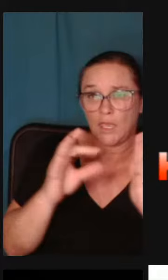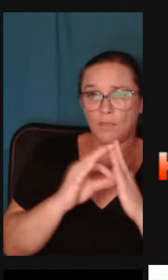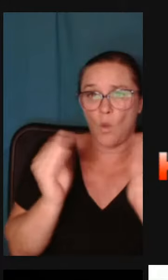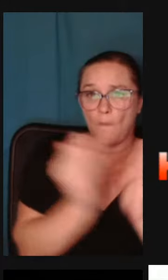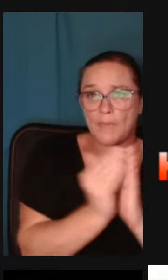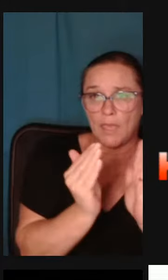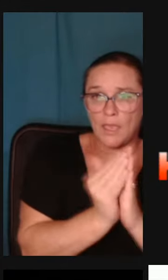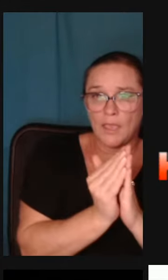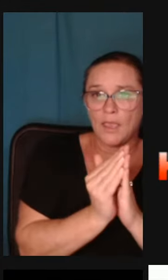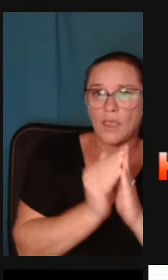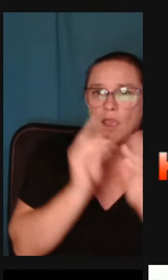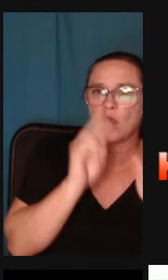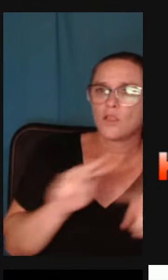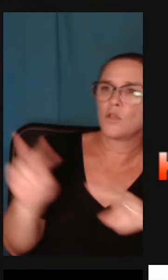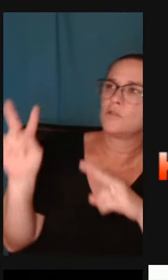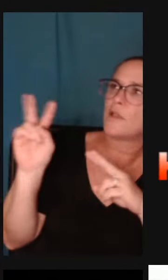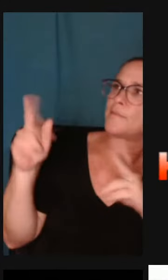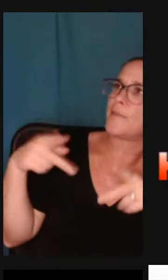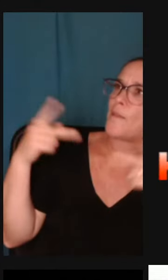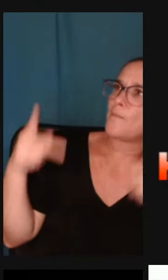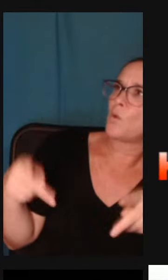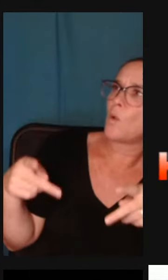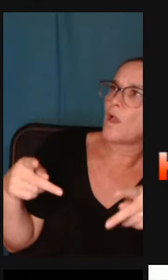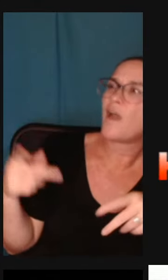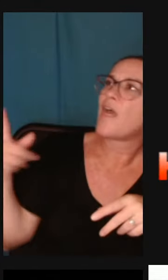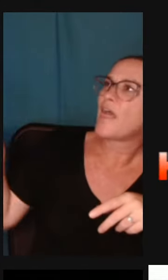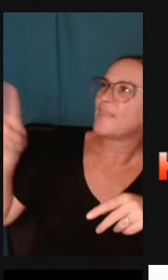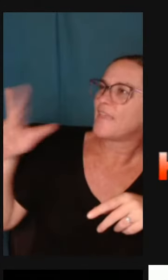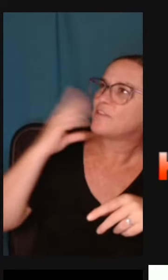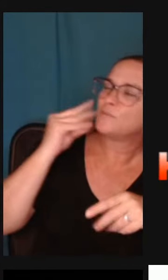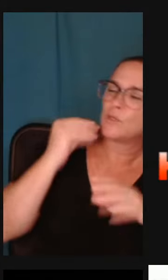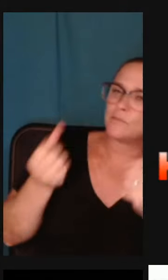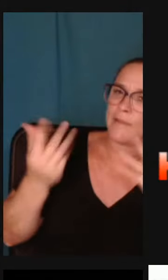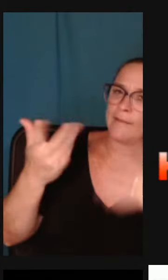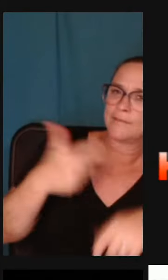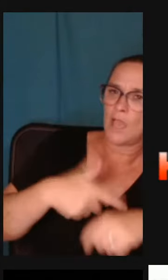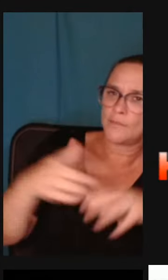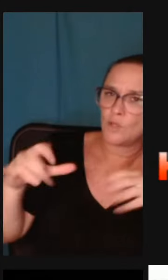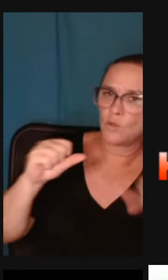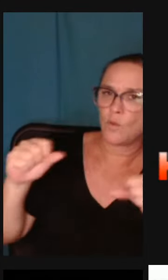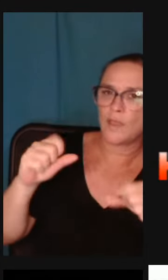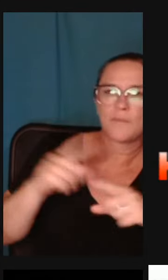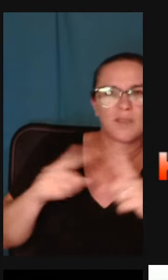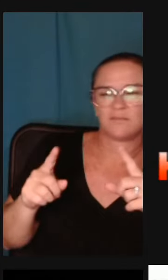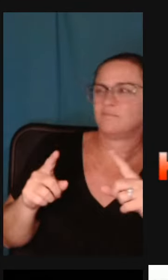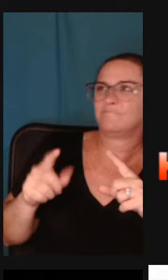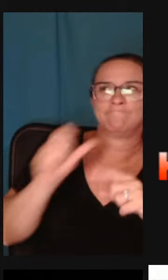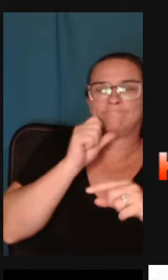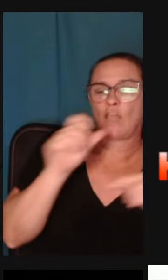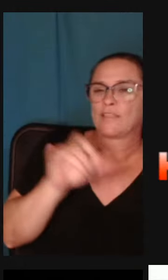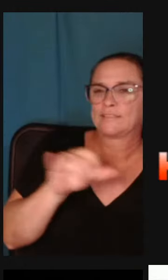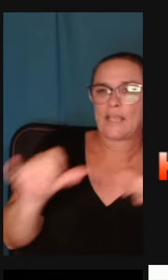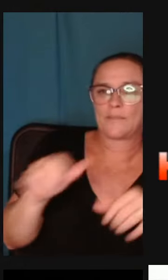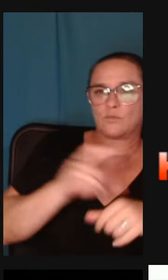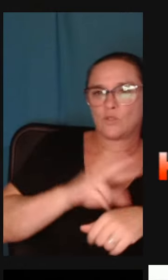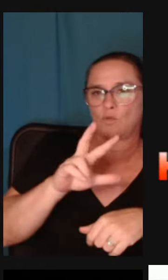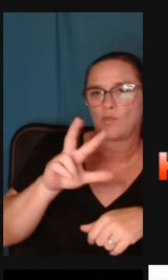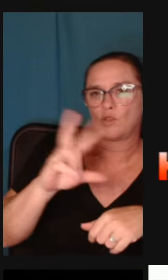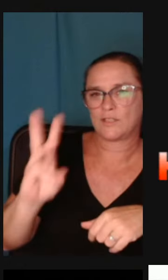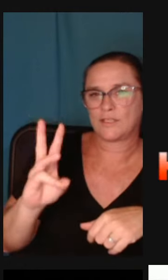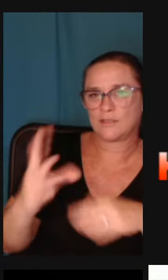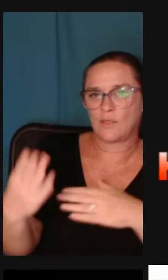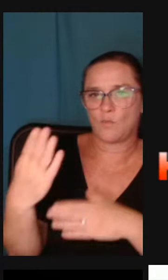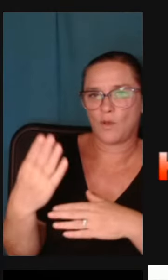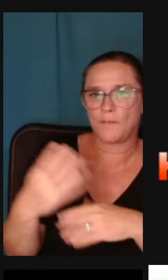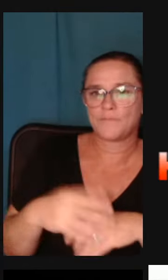the kupuna who had felt a rumbling of Madame Pele many times, but not like this. It was 3:36 a.m.